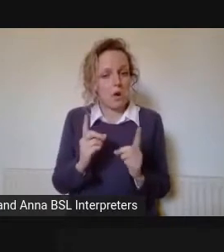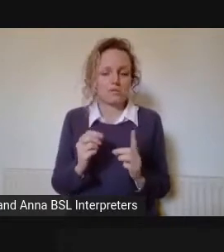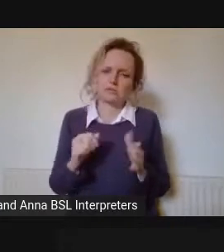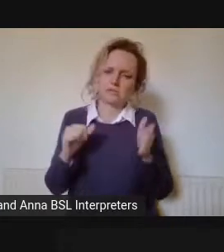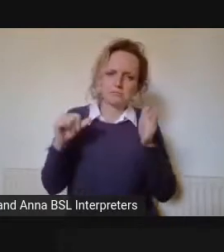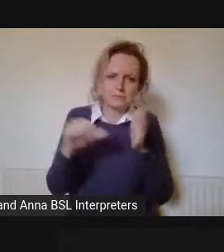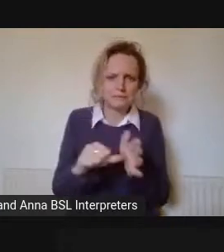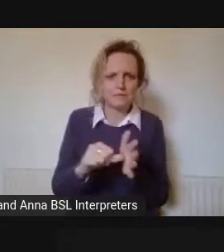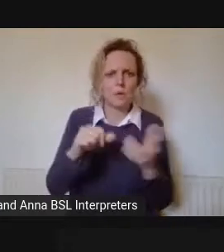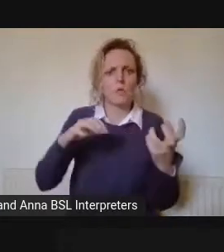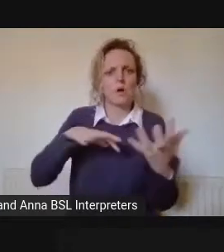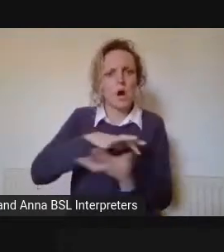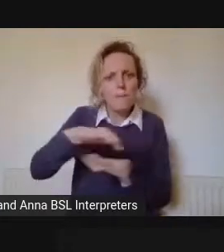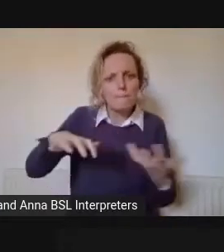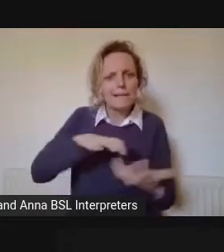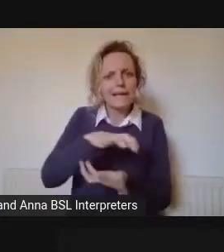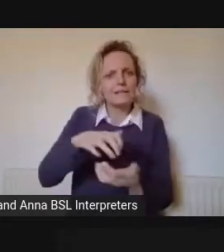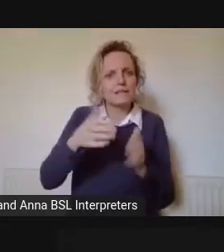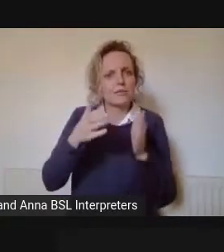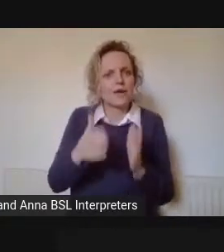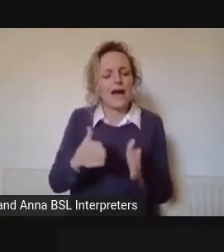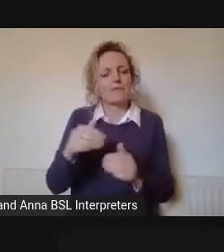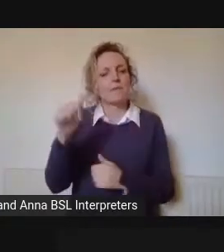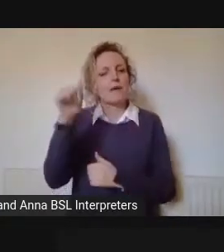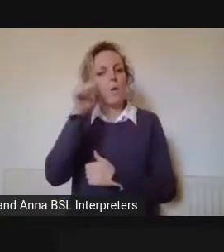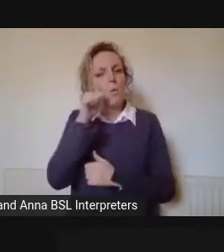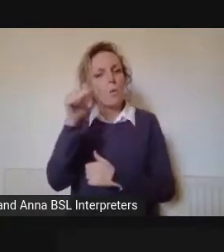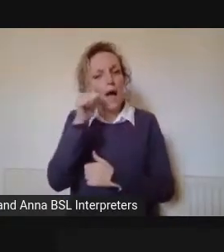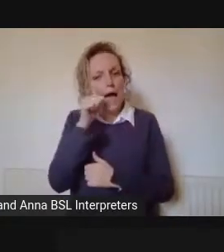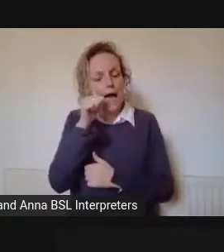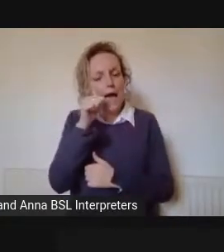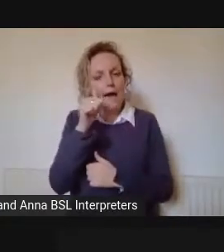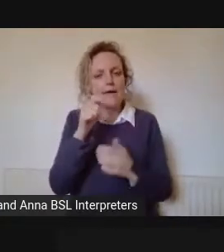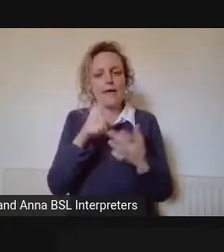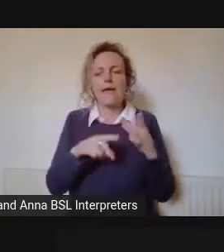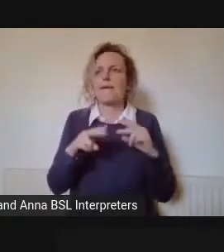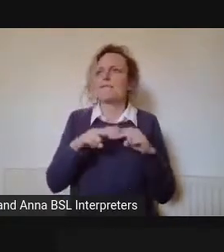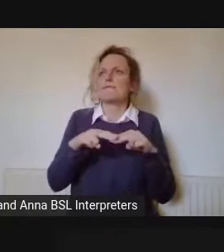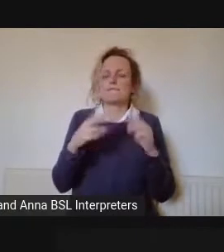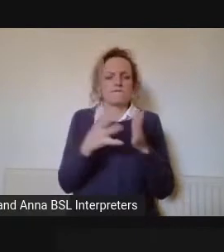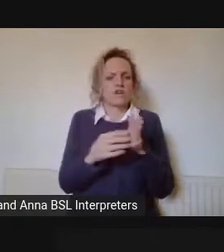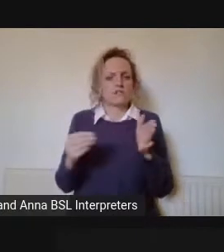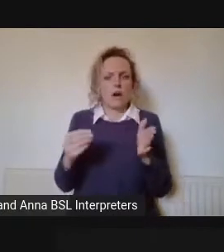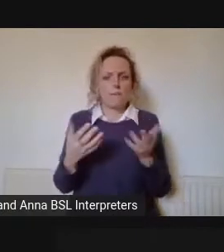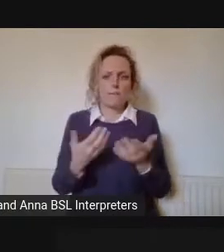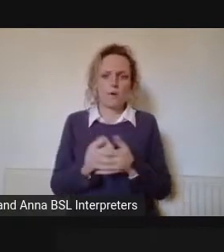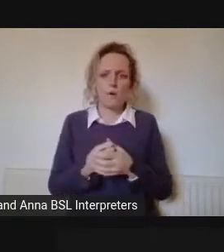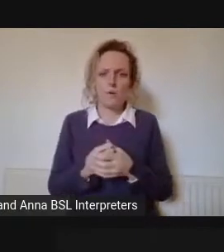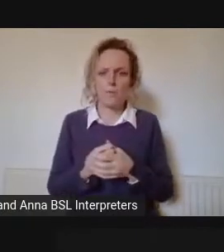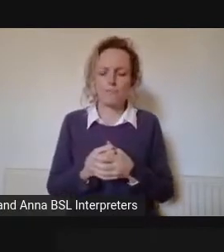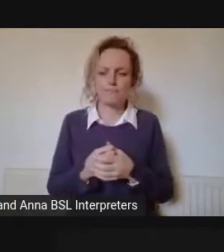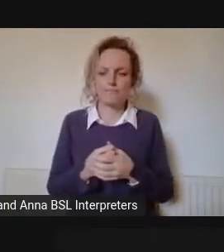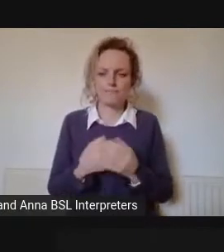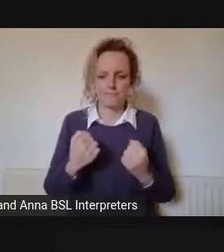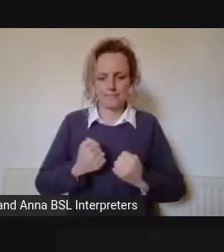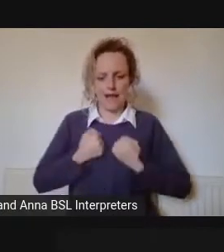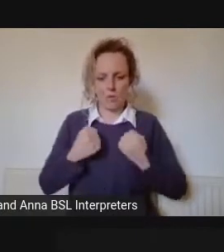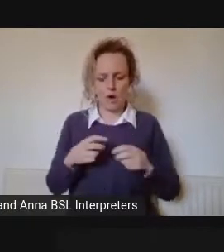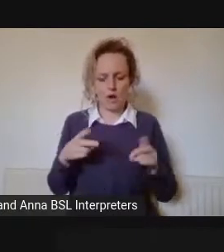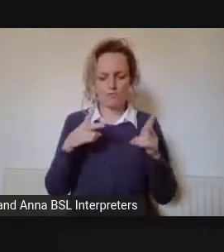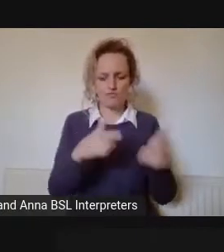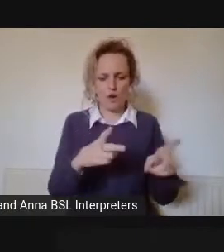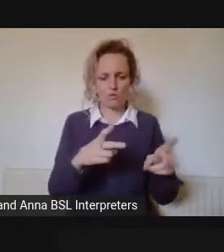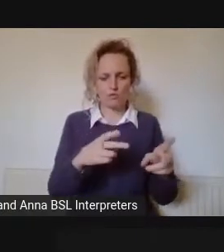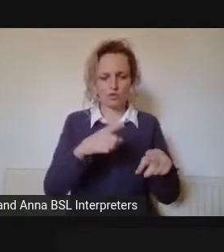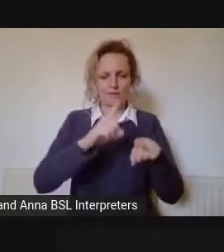complicated. Like we have to be very aware that if you know, like in this approach that corporations are